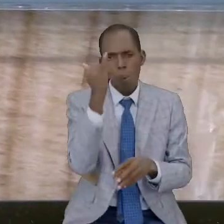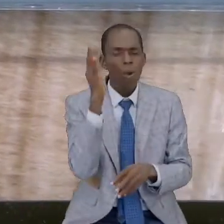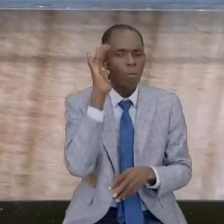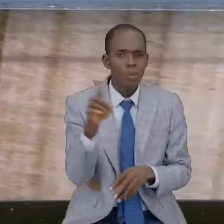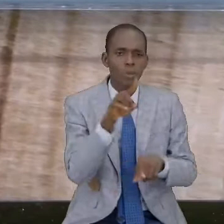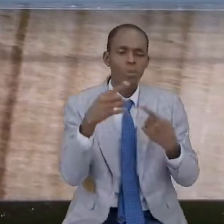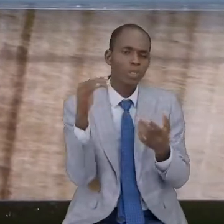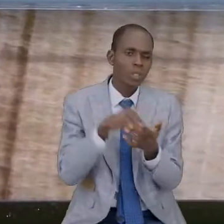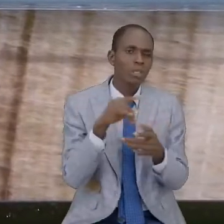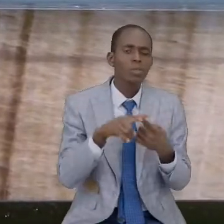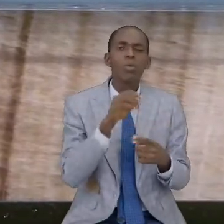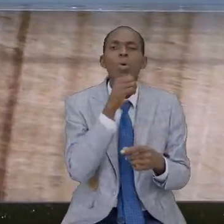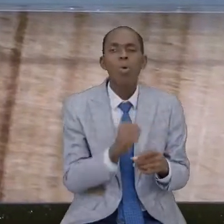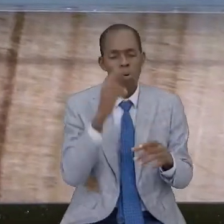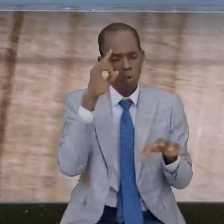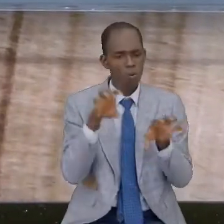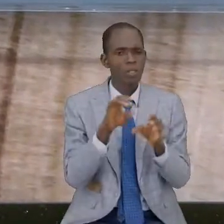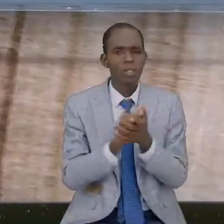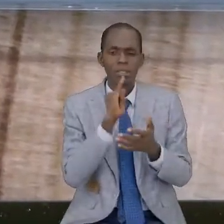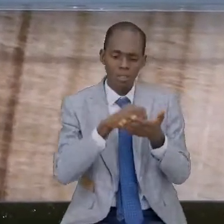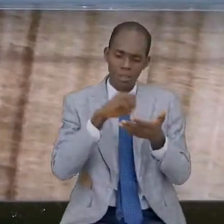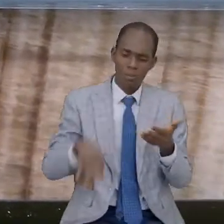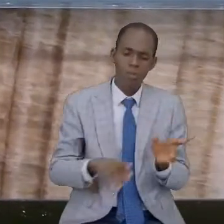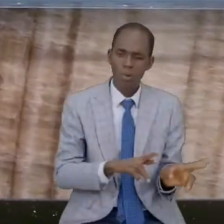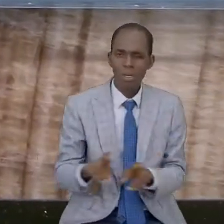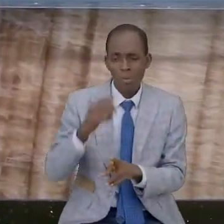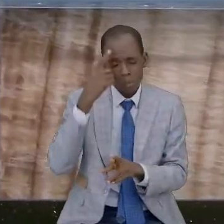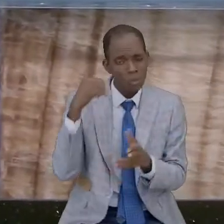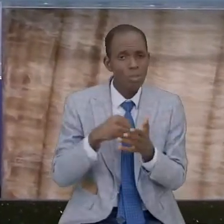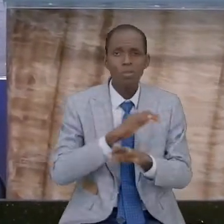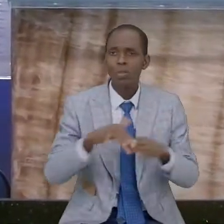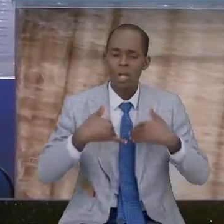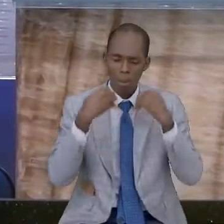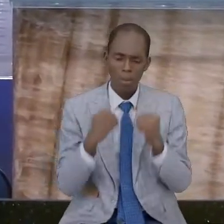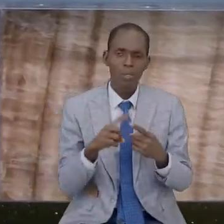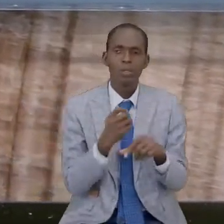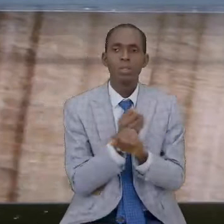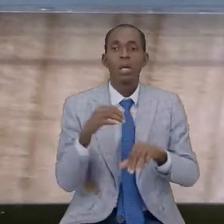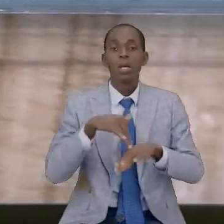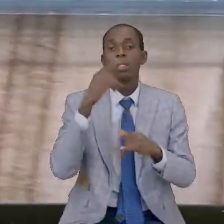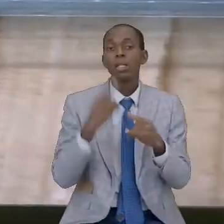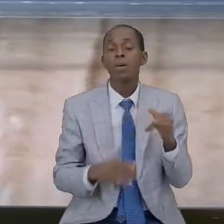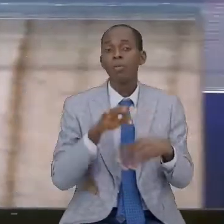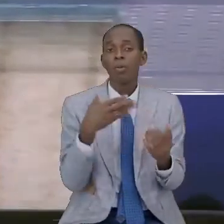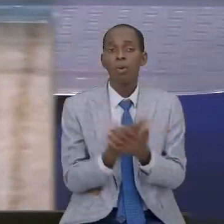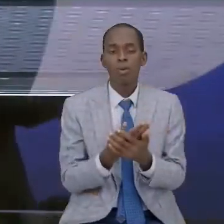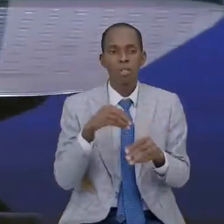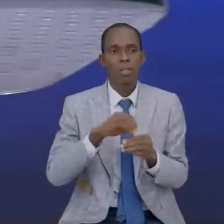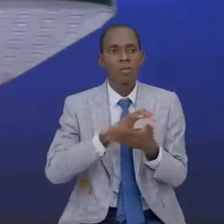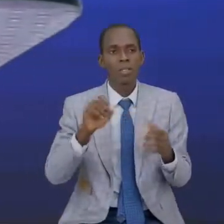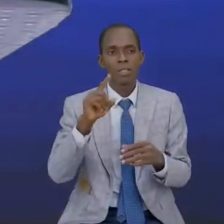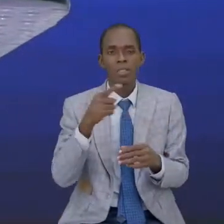old covenant, which is abolished already because it does not have power to save? At the end of it, in verse 11, he said,